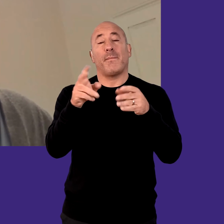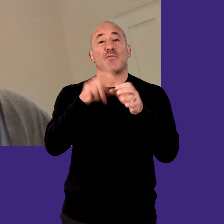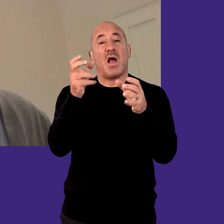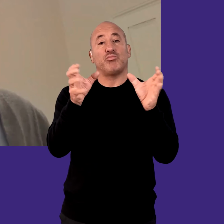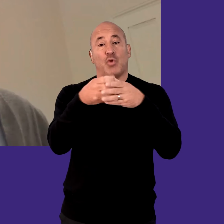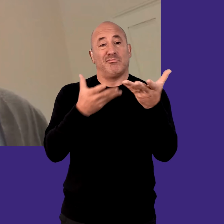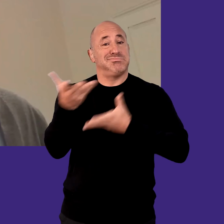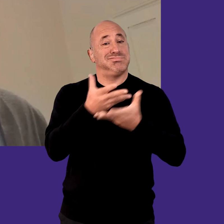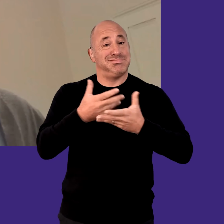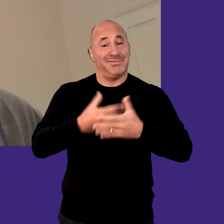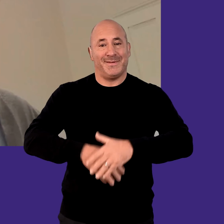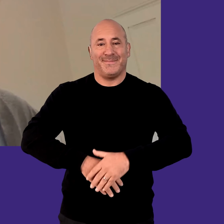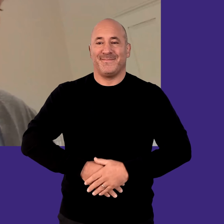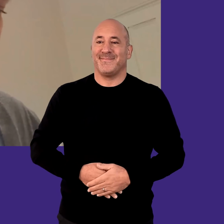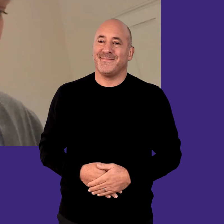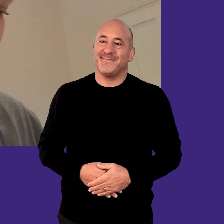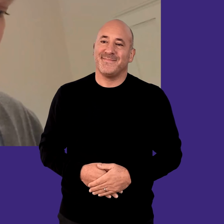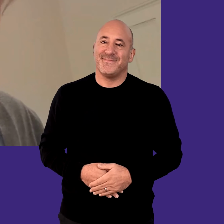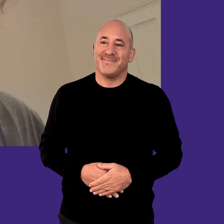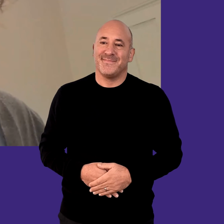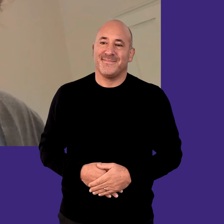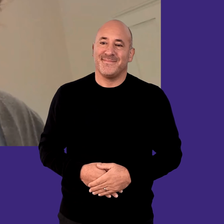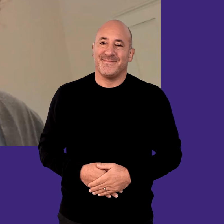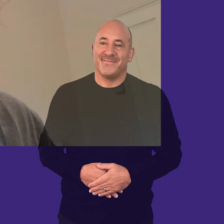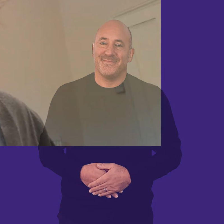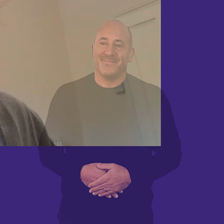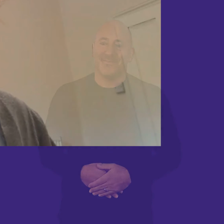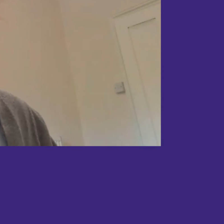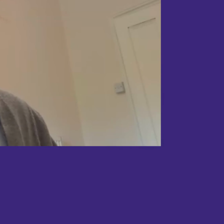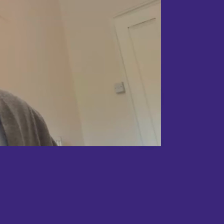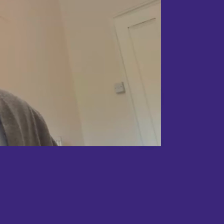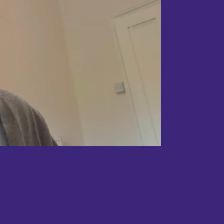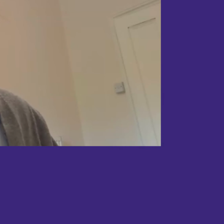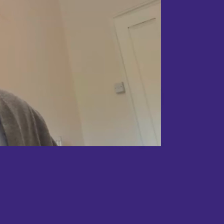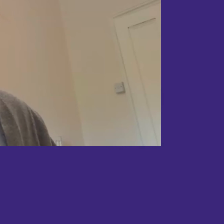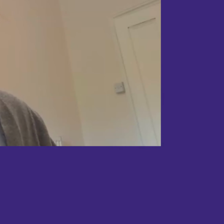going to open the breakout groups in a moment.